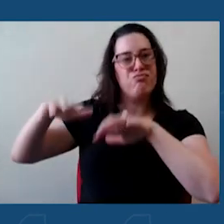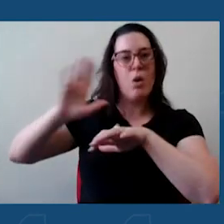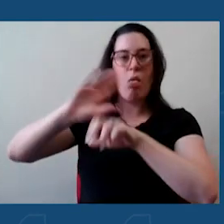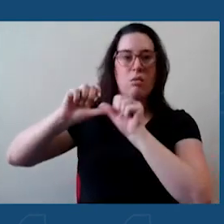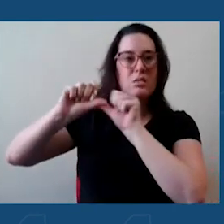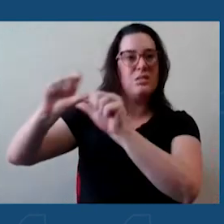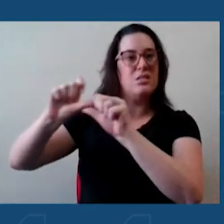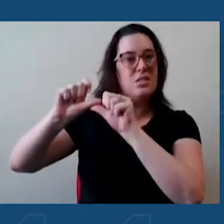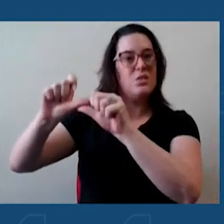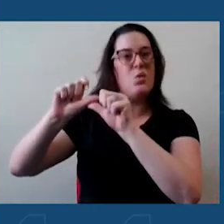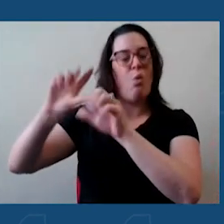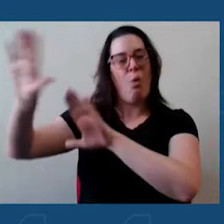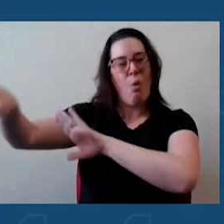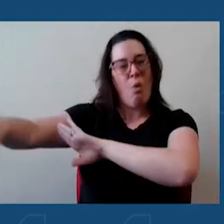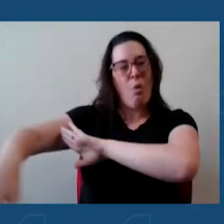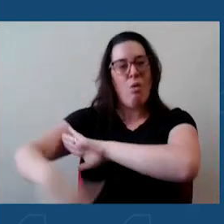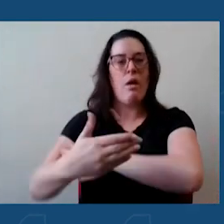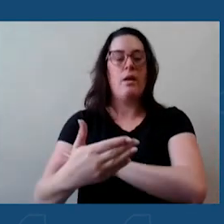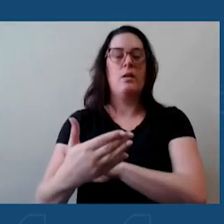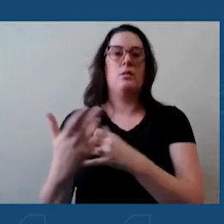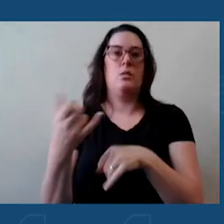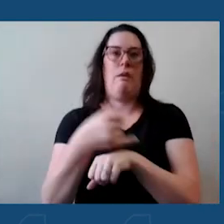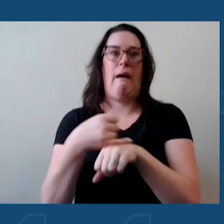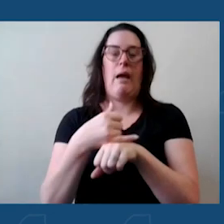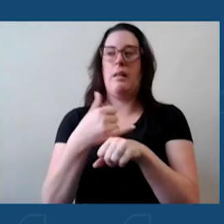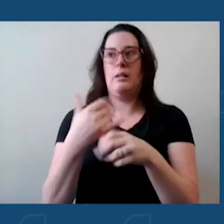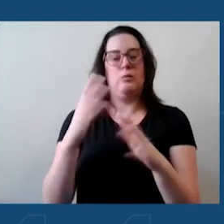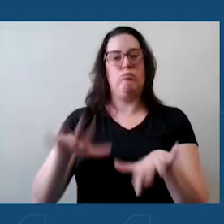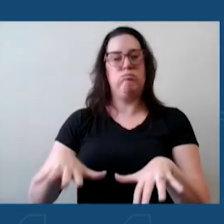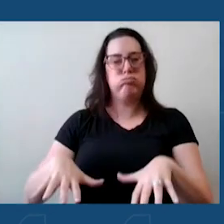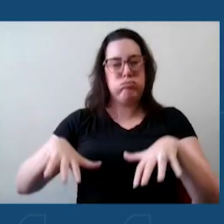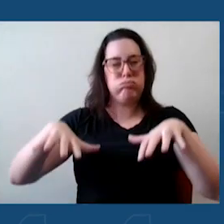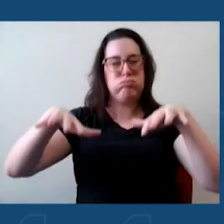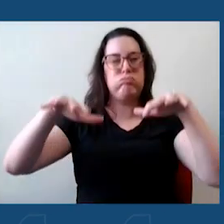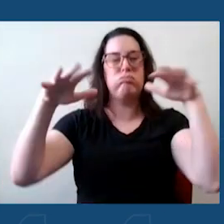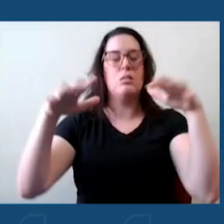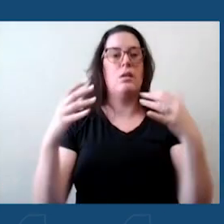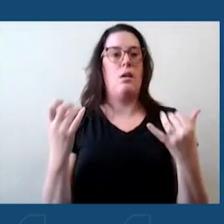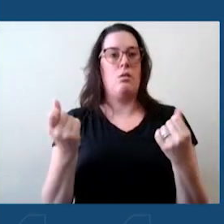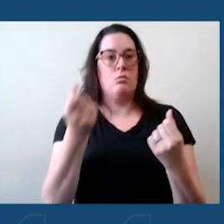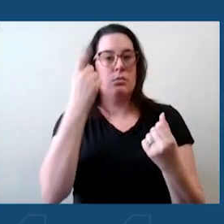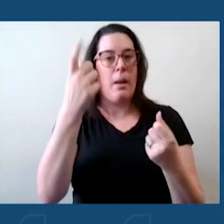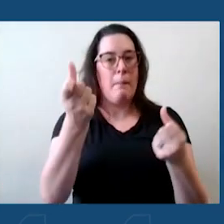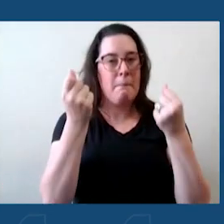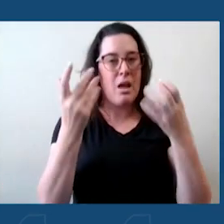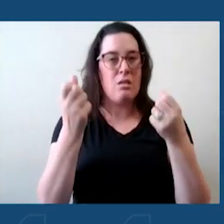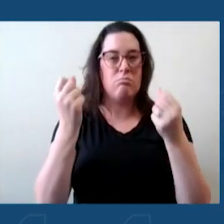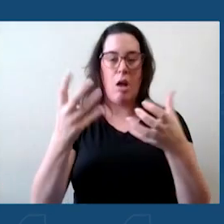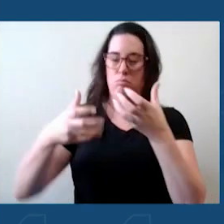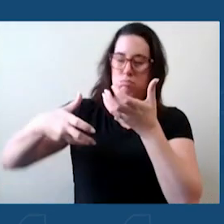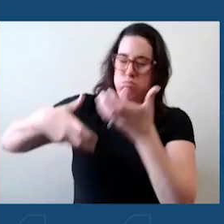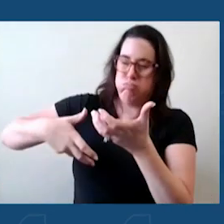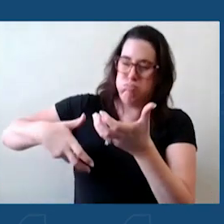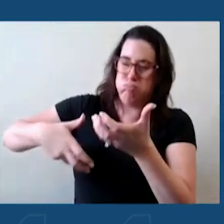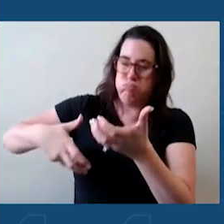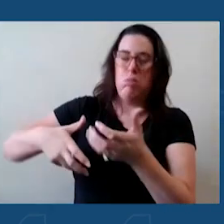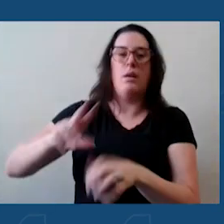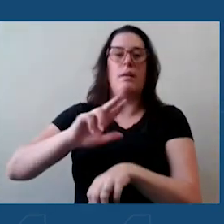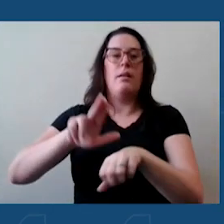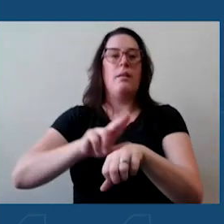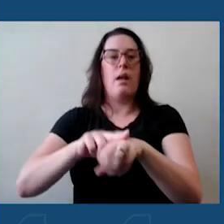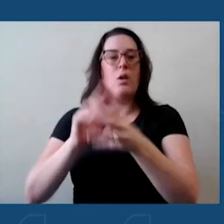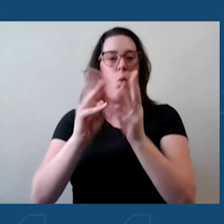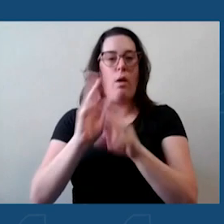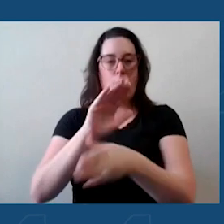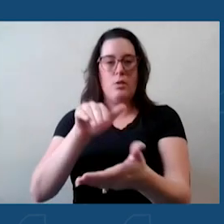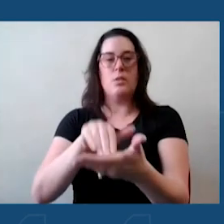night. And so the island is drenched, and because of this heavy volume, the National Weather Service predicts that there will be catastrophic flooding that will